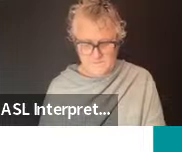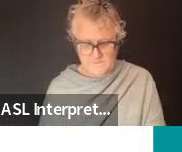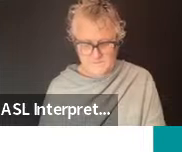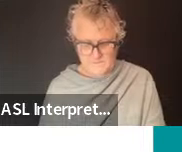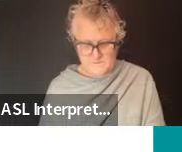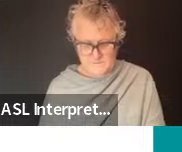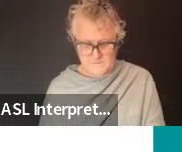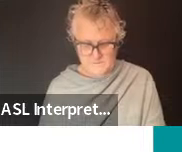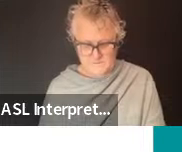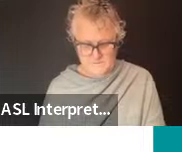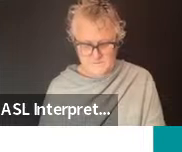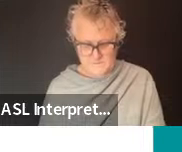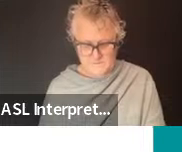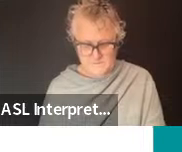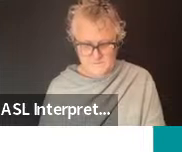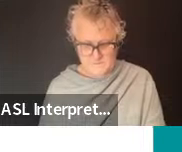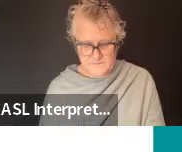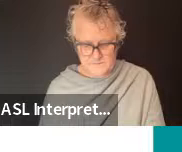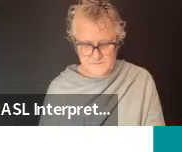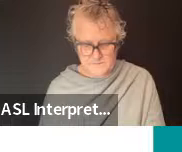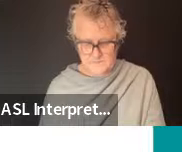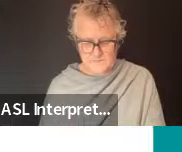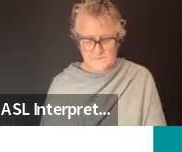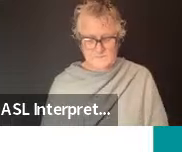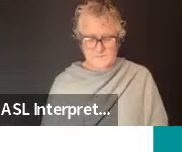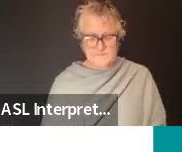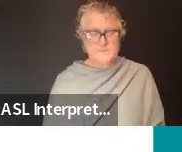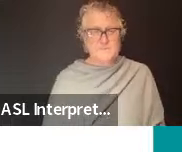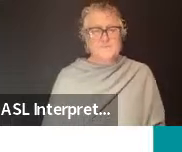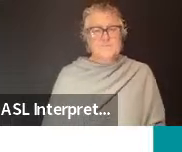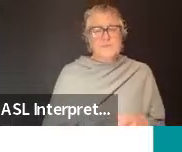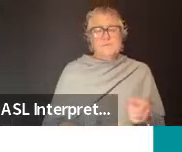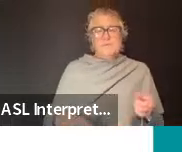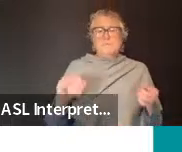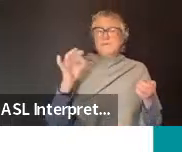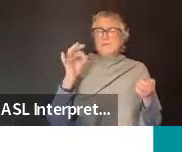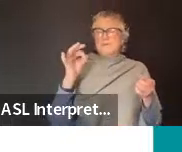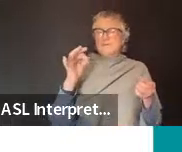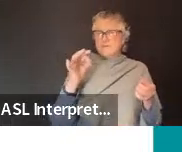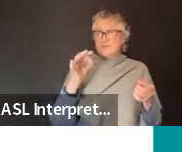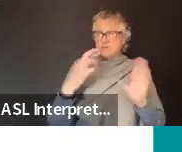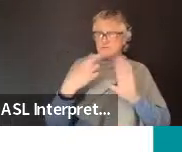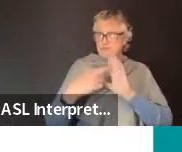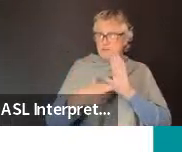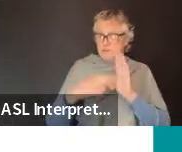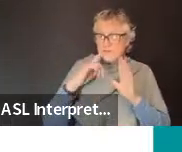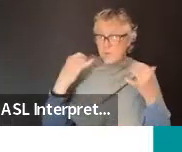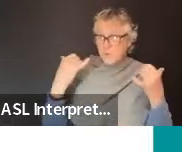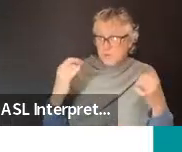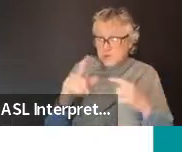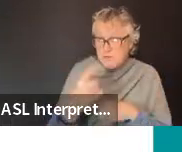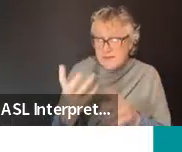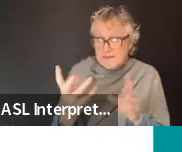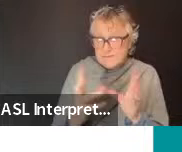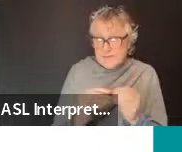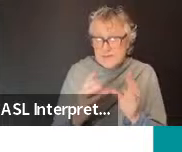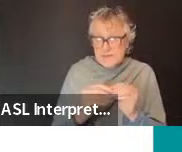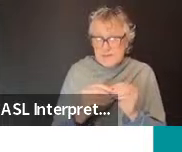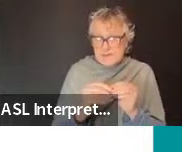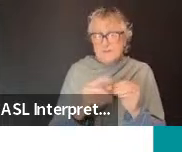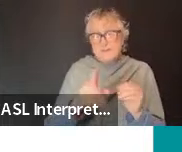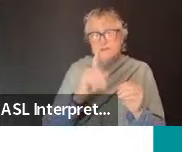listen to understand and ask questions to clarify, hard on problems, soft on